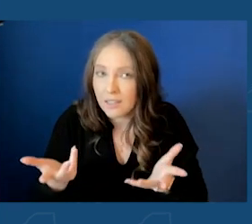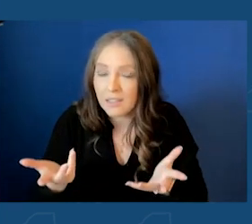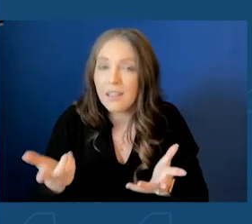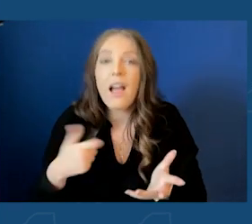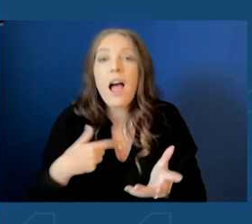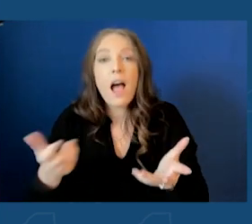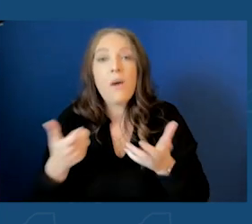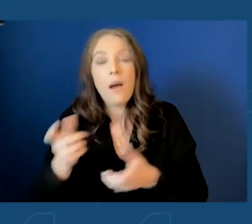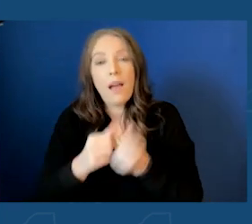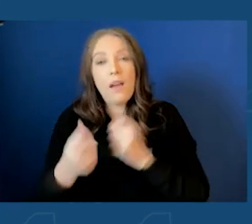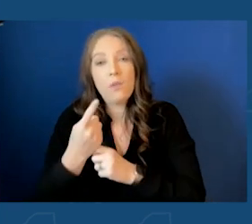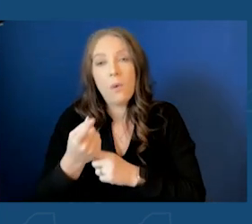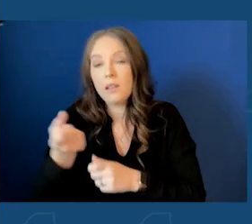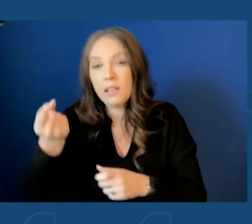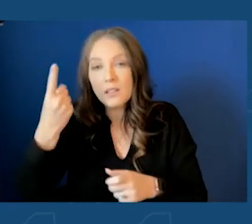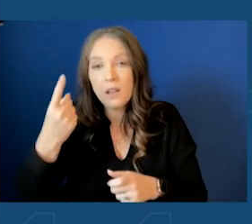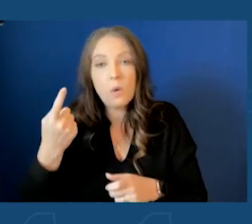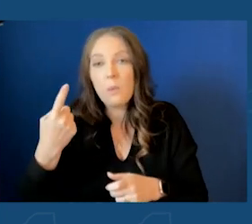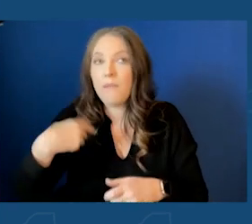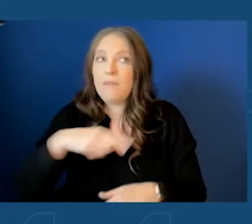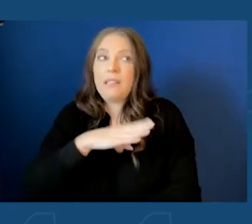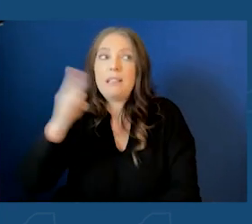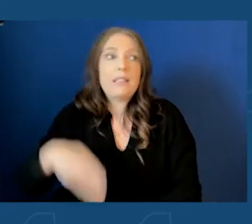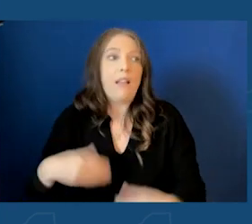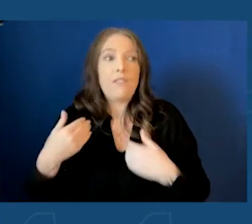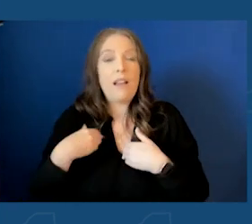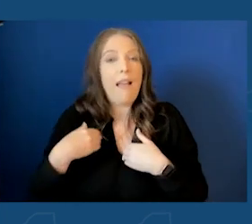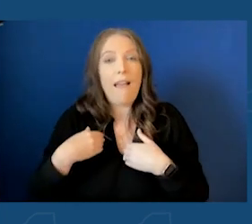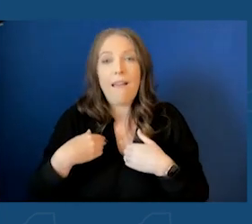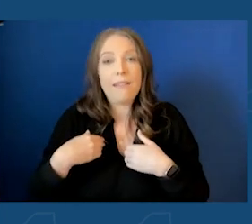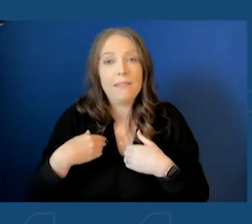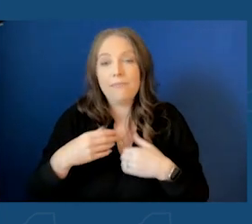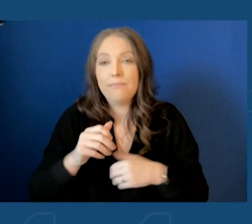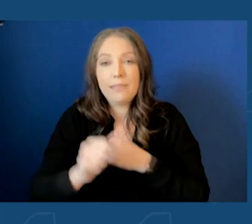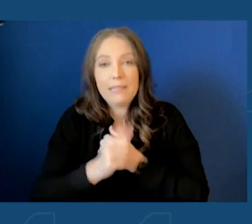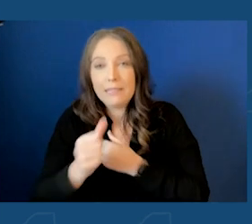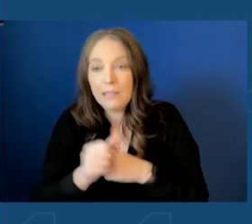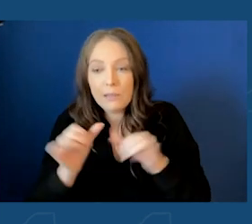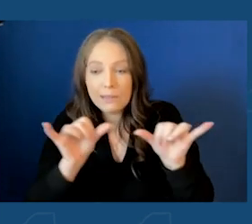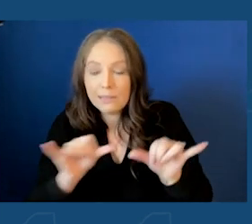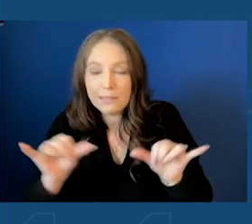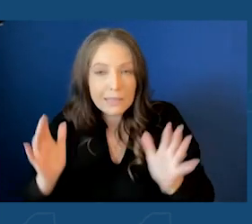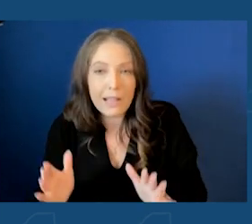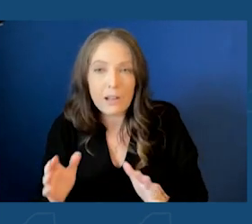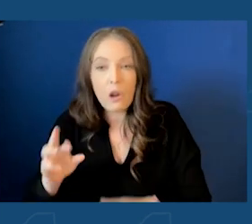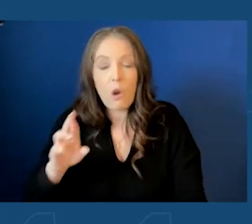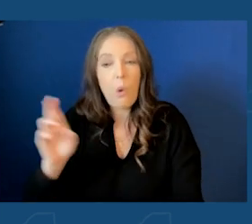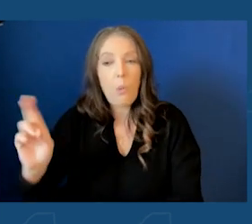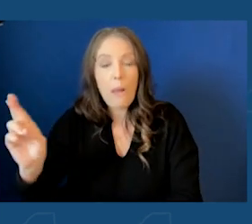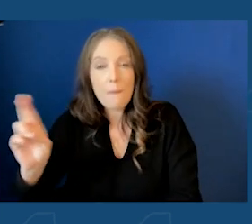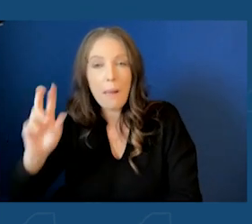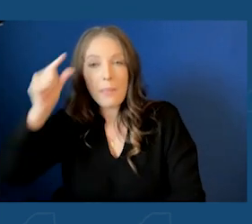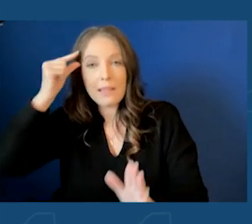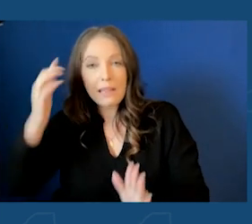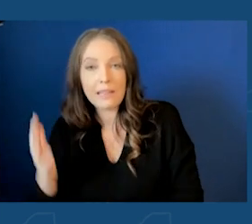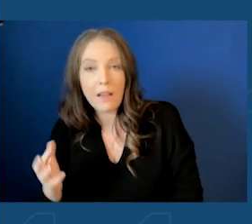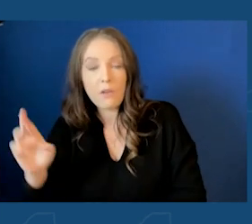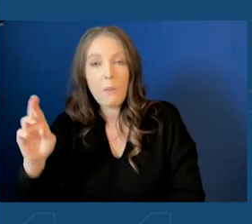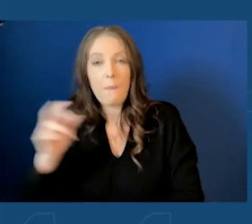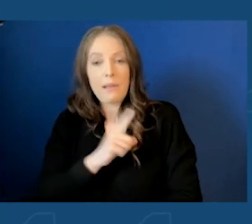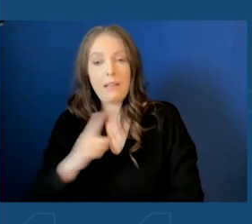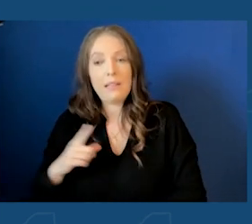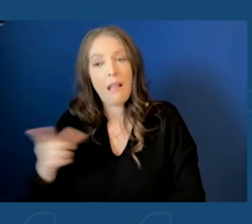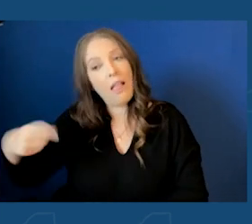never had a dangerousness standard. The Republican governor and Republican legislature that did the changes to the criminal